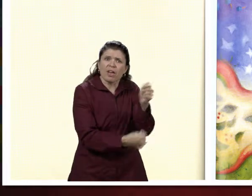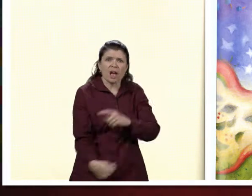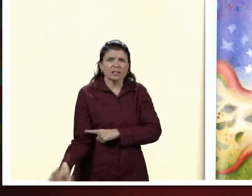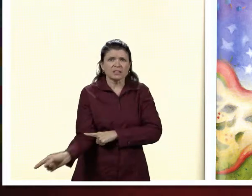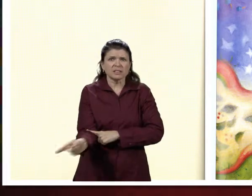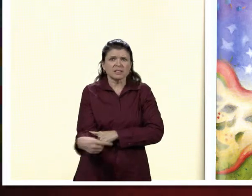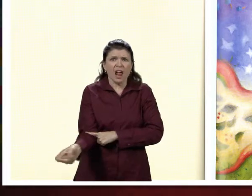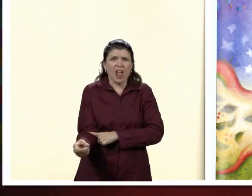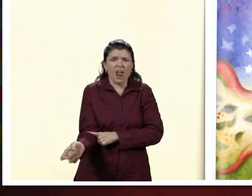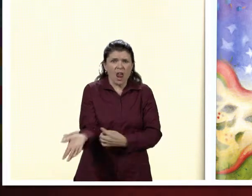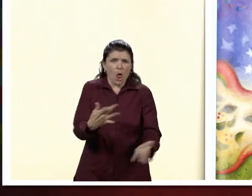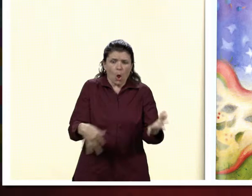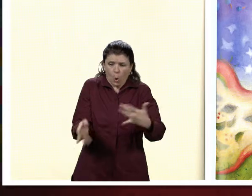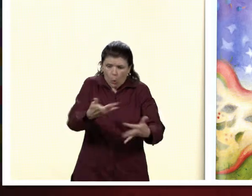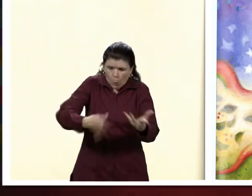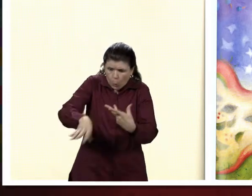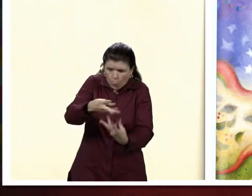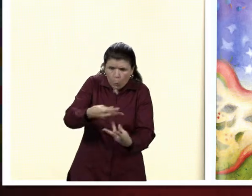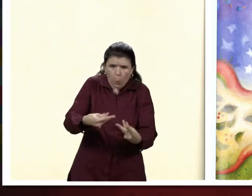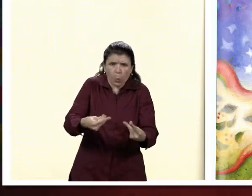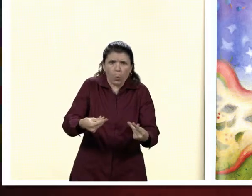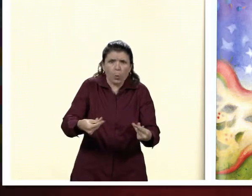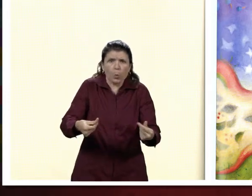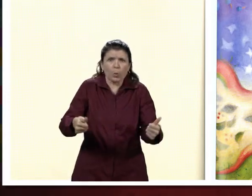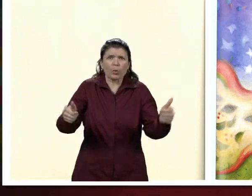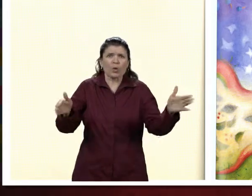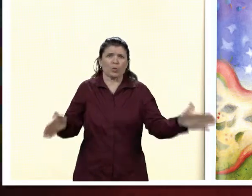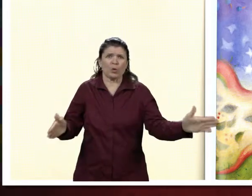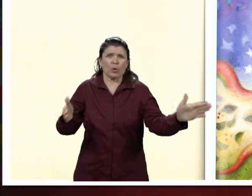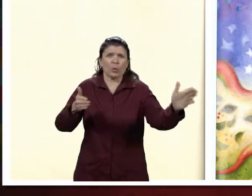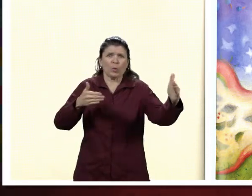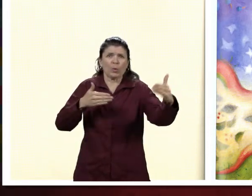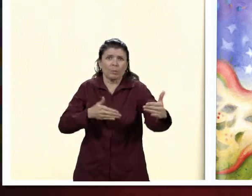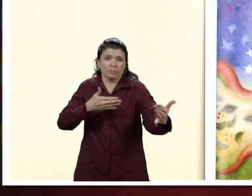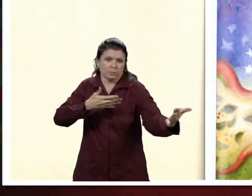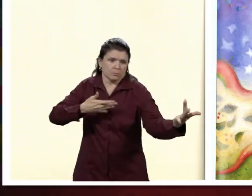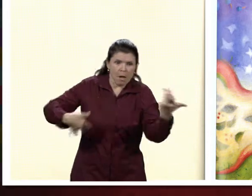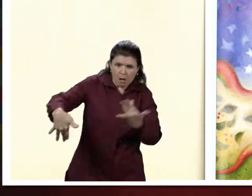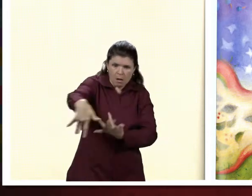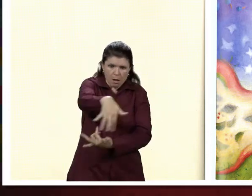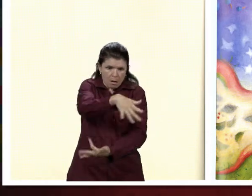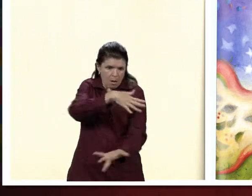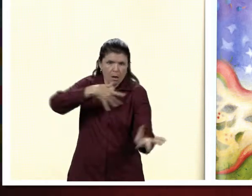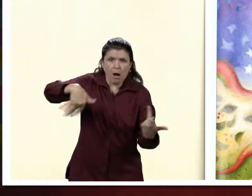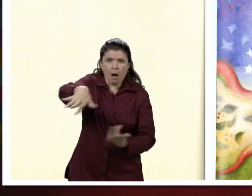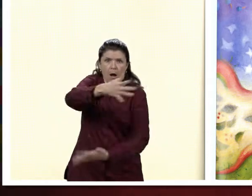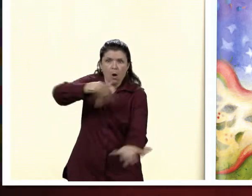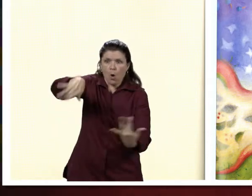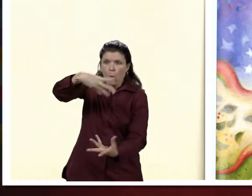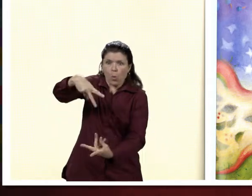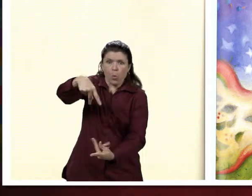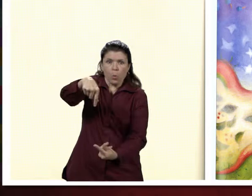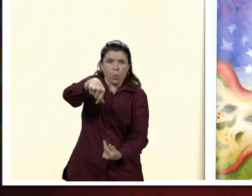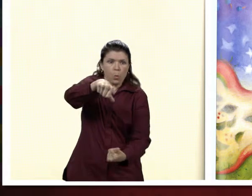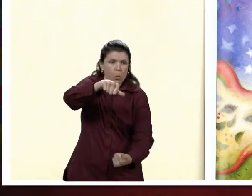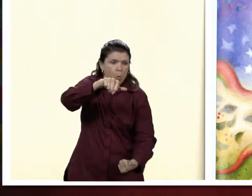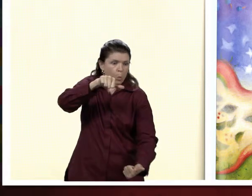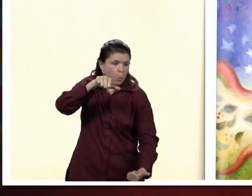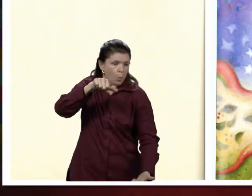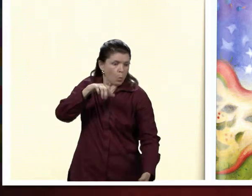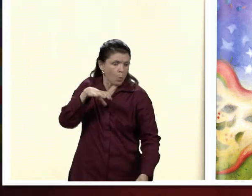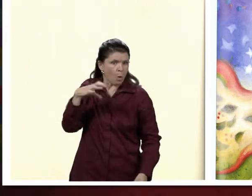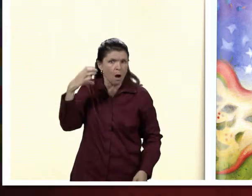Suddenly, the branches, feathers, and squiggly tails began to disappear. The whole room